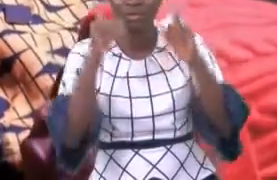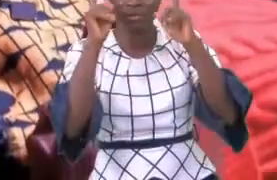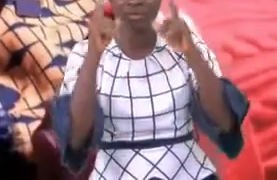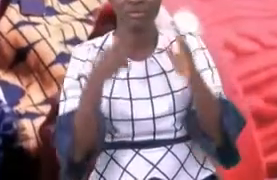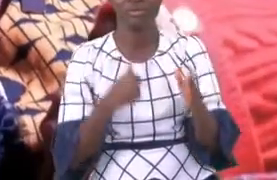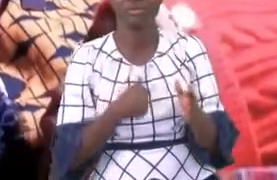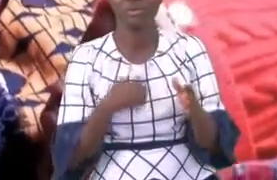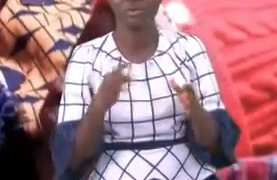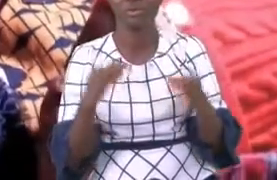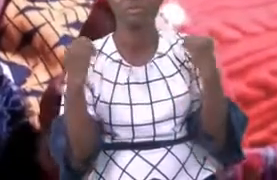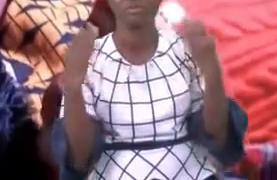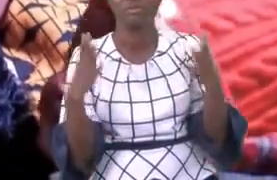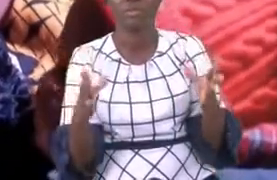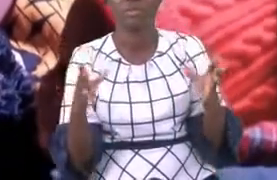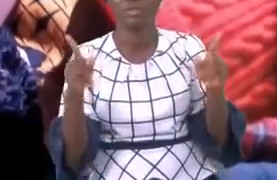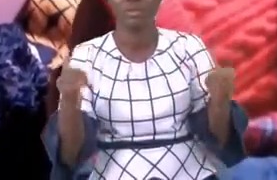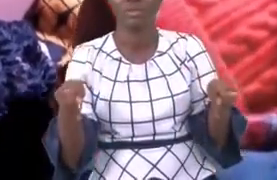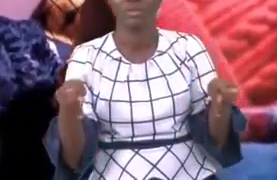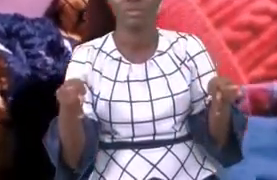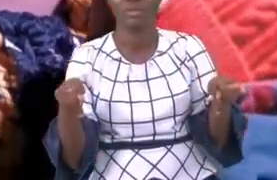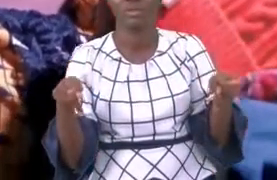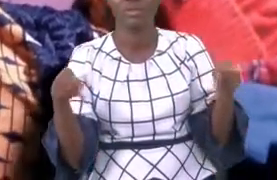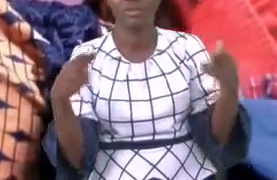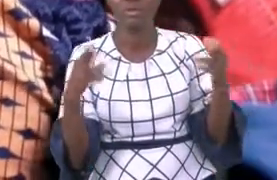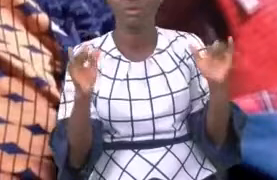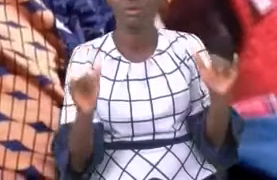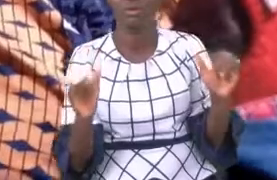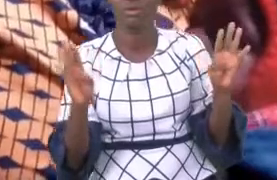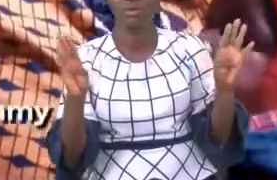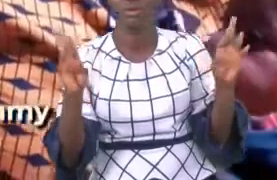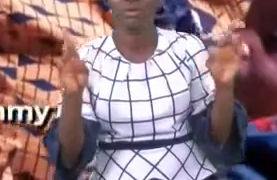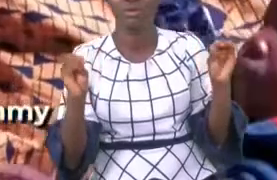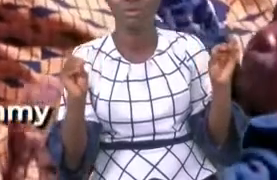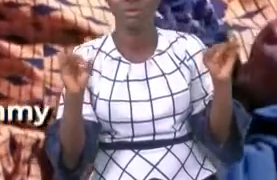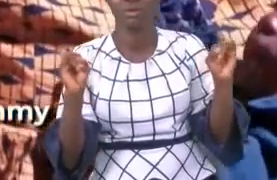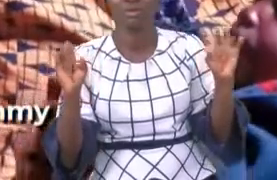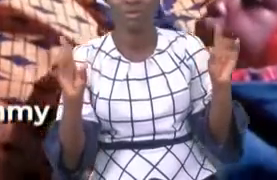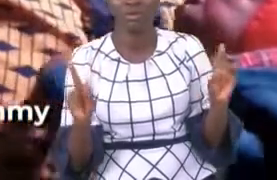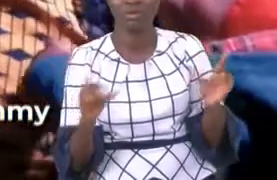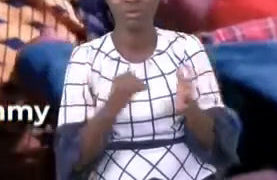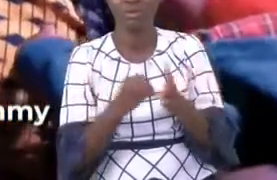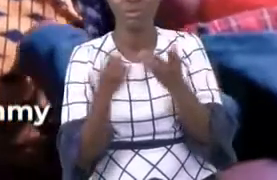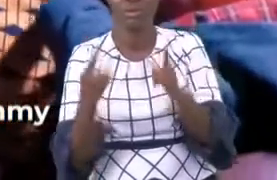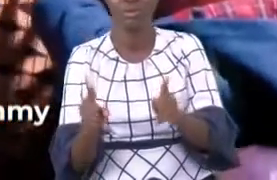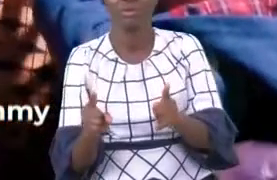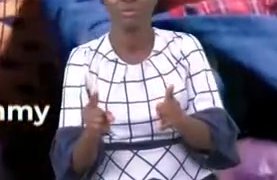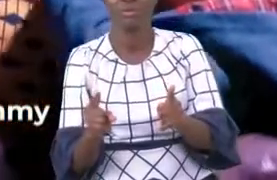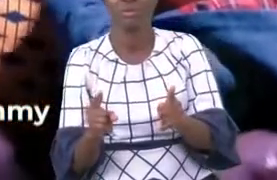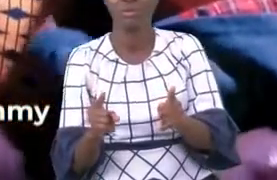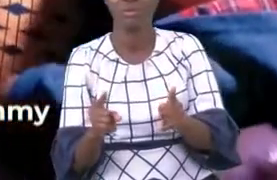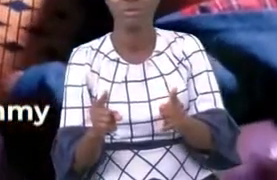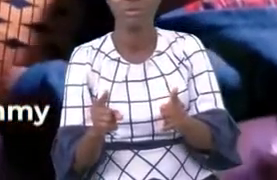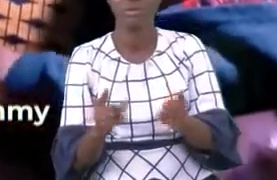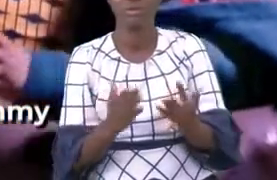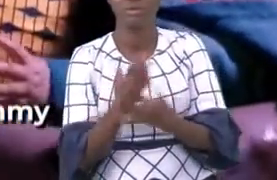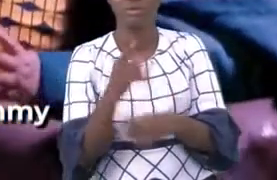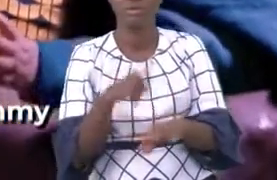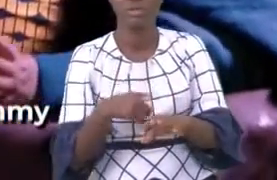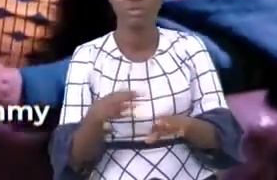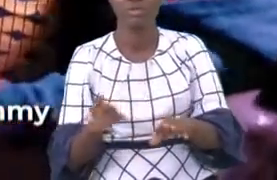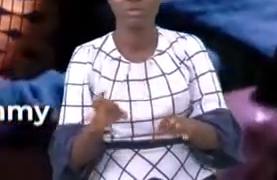God, it happened during Divine Solution Crusade, Abuja Crusade, last year,